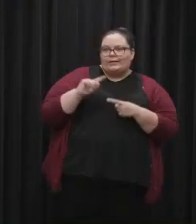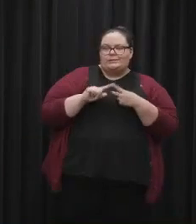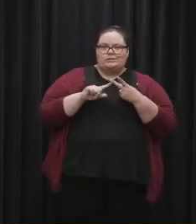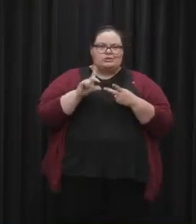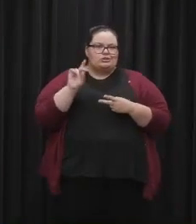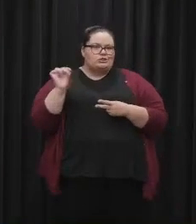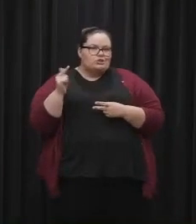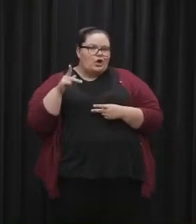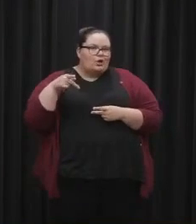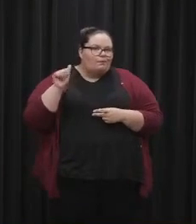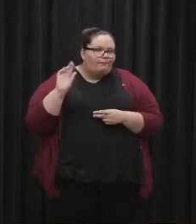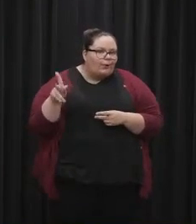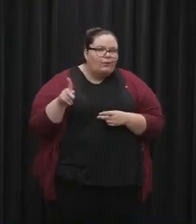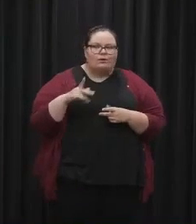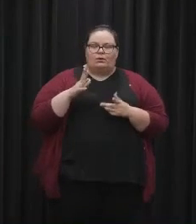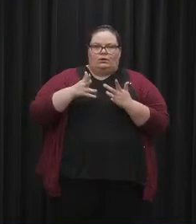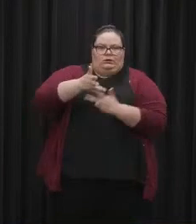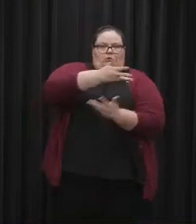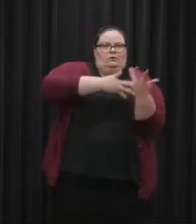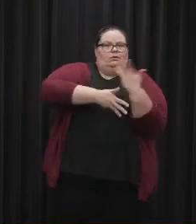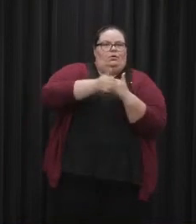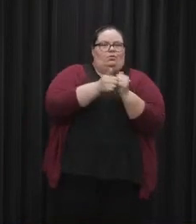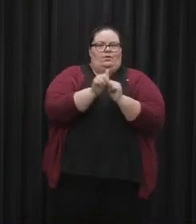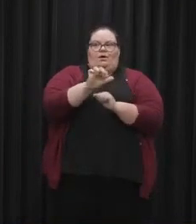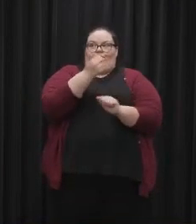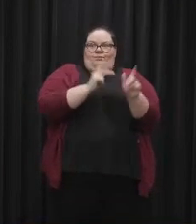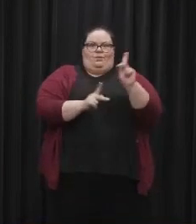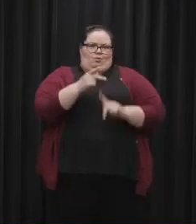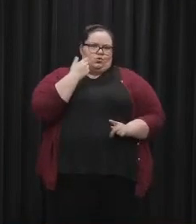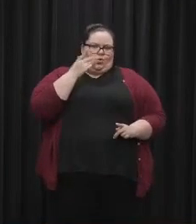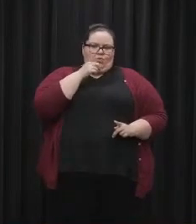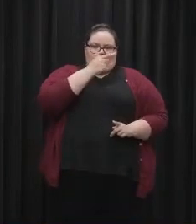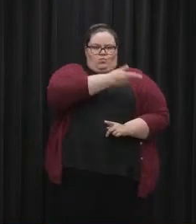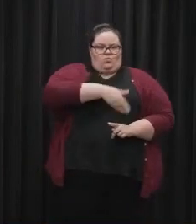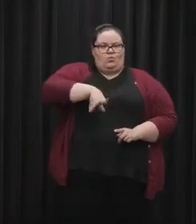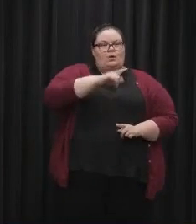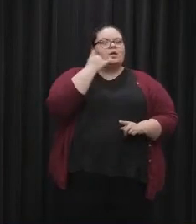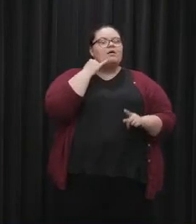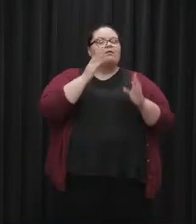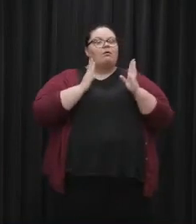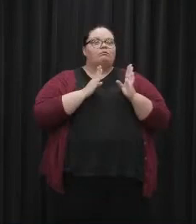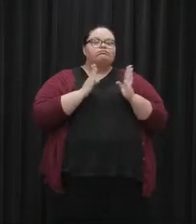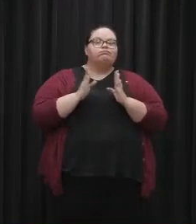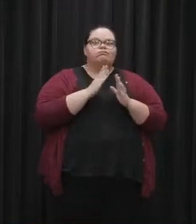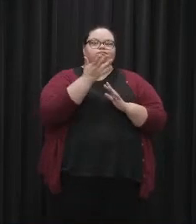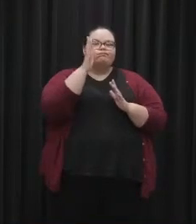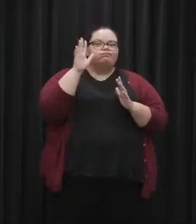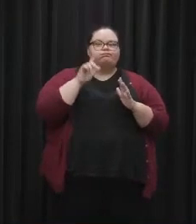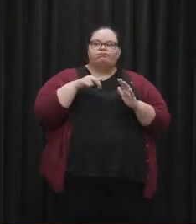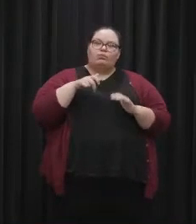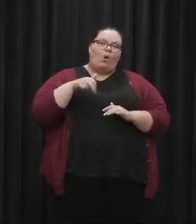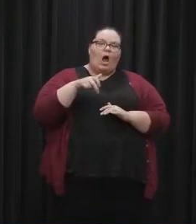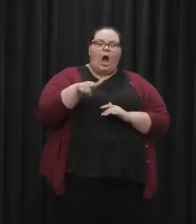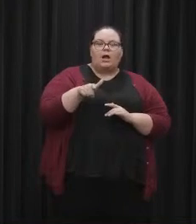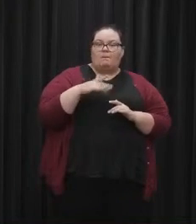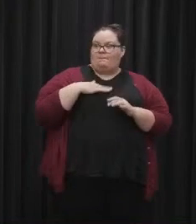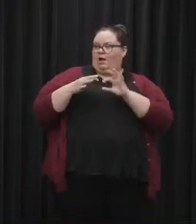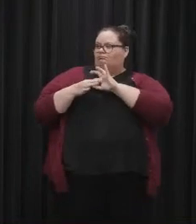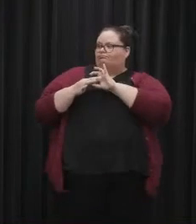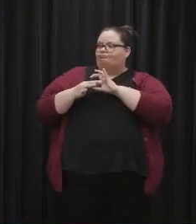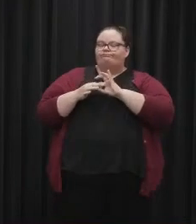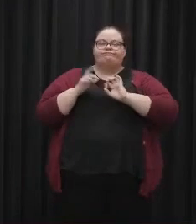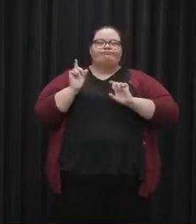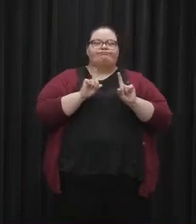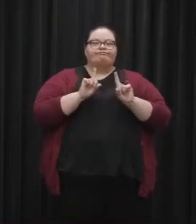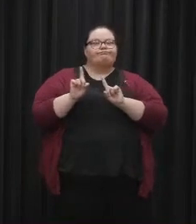etc., anywhere you may be sharing space with many others. When you're walking and jogging with members from your bubble in areas that are not crowded, such